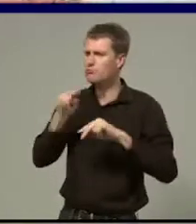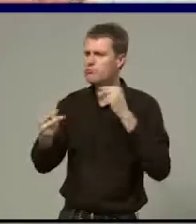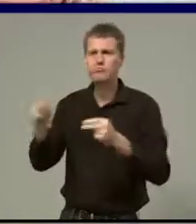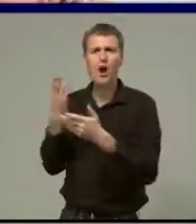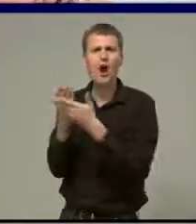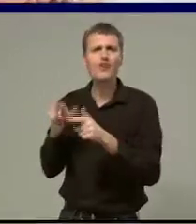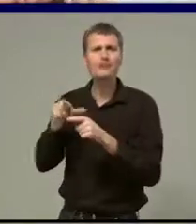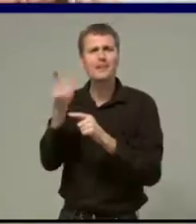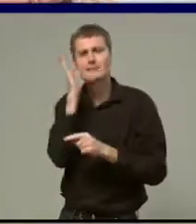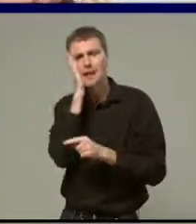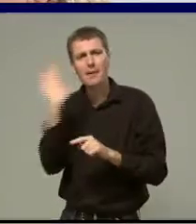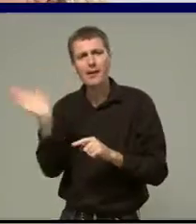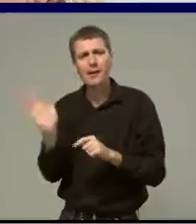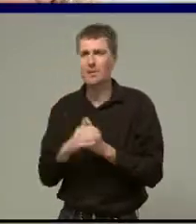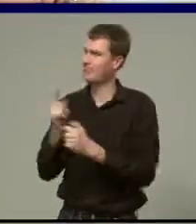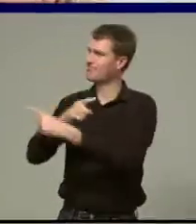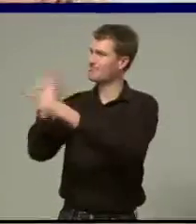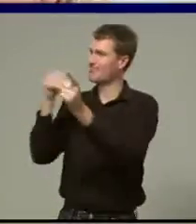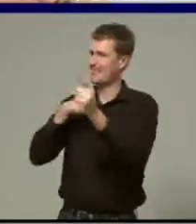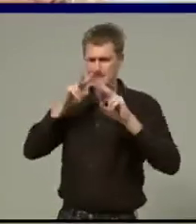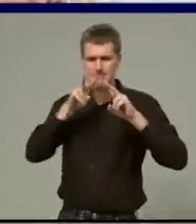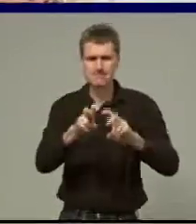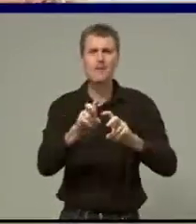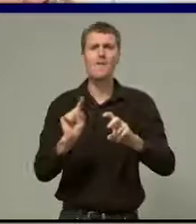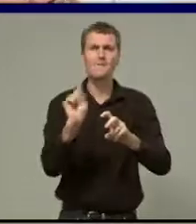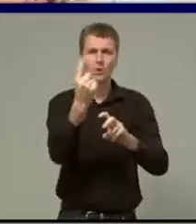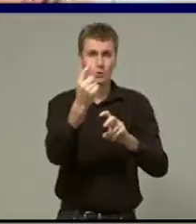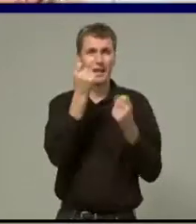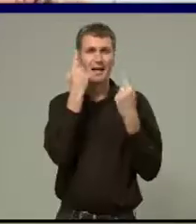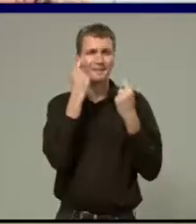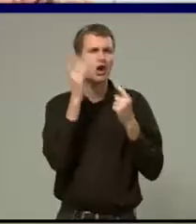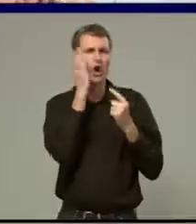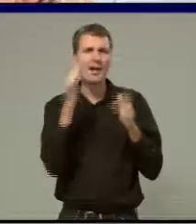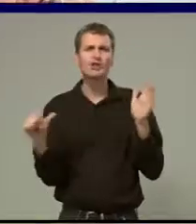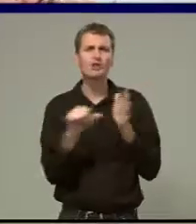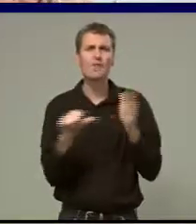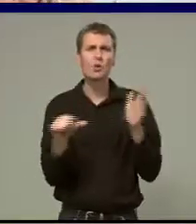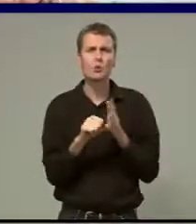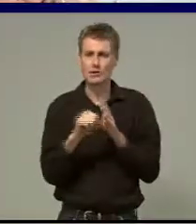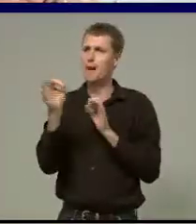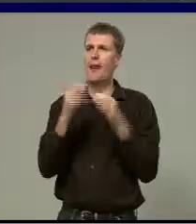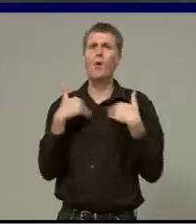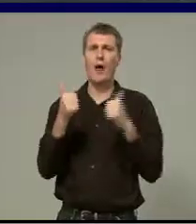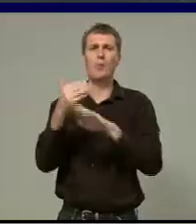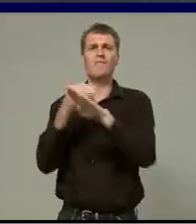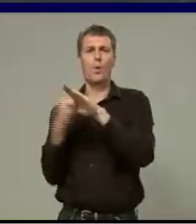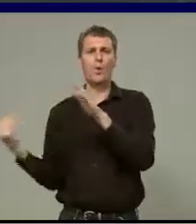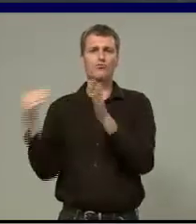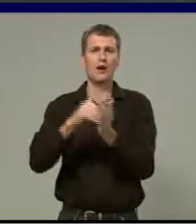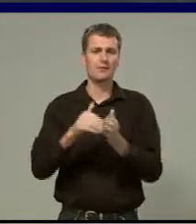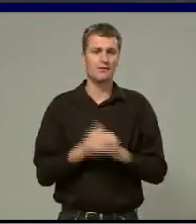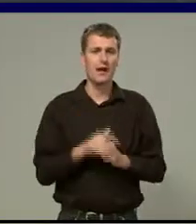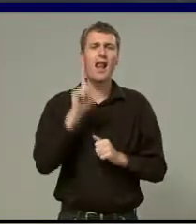they come, understand that there is a tight accommodation situation here and try and make plans before they arrive. Labour's Christchurch